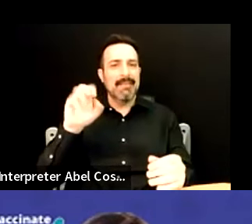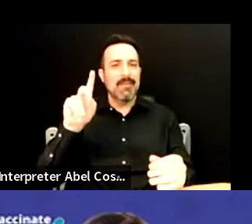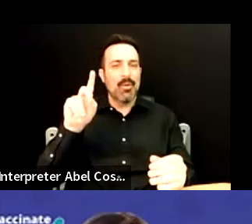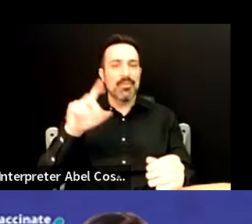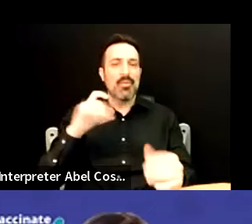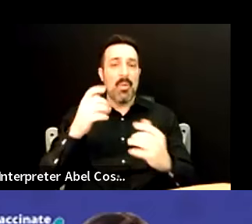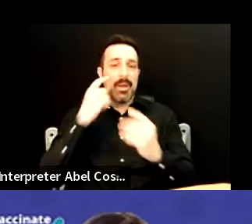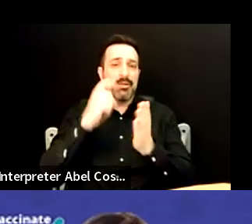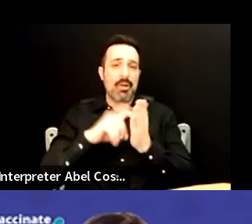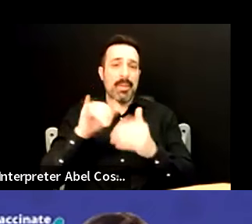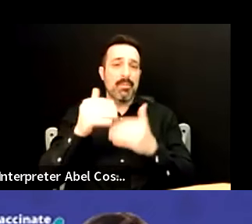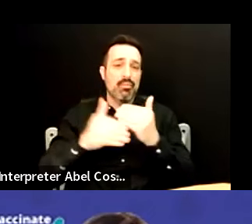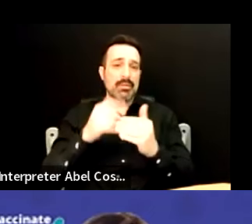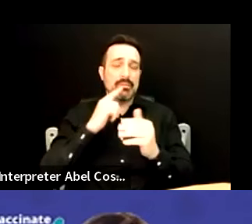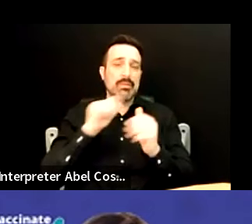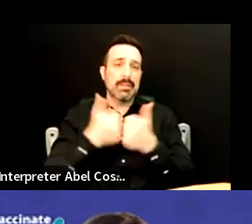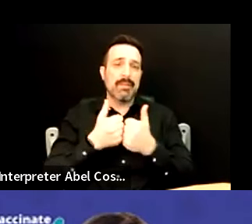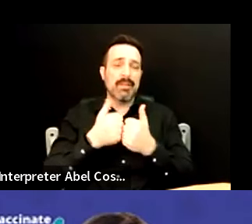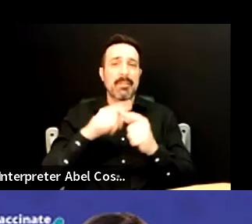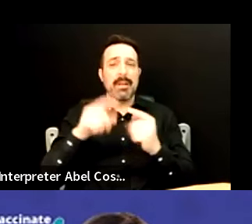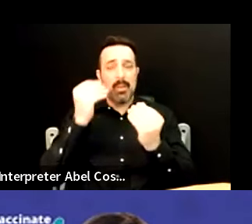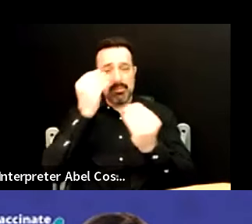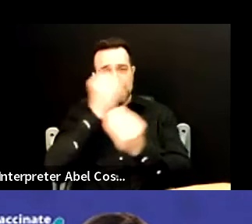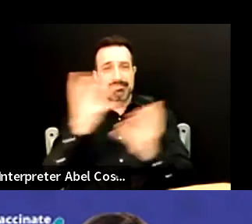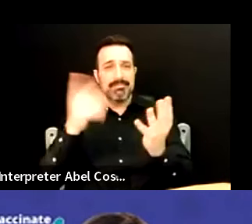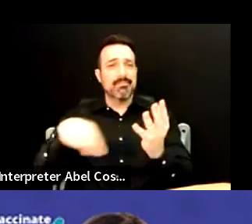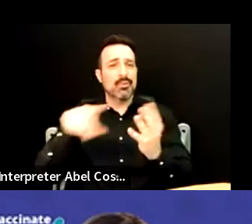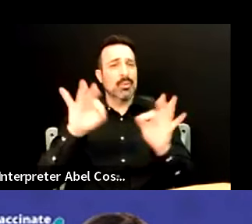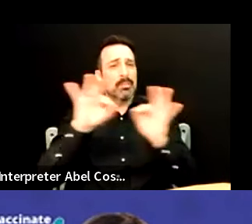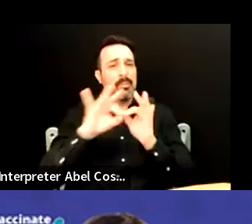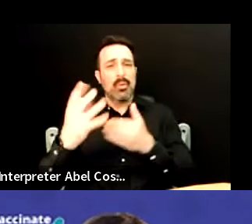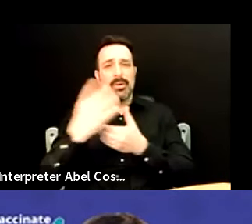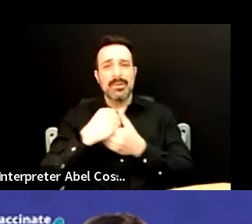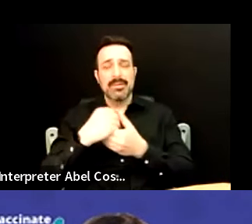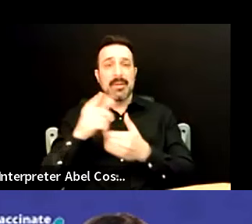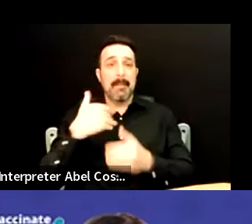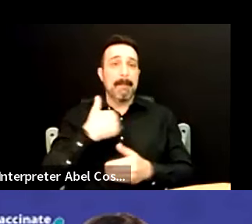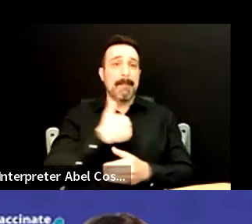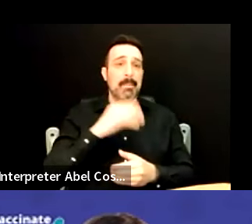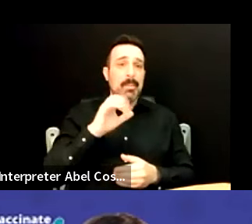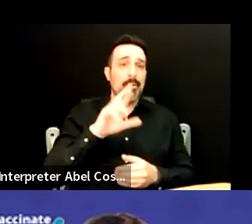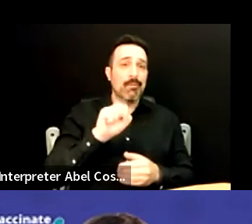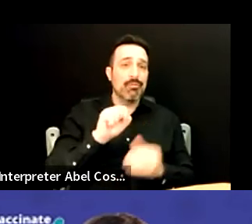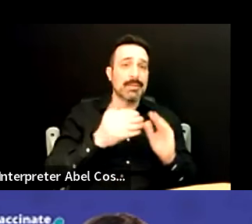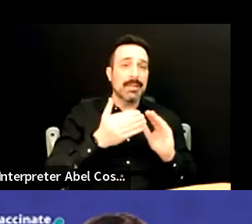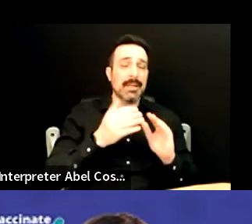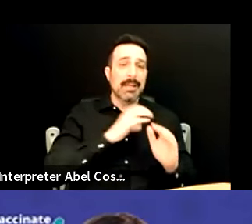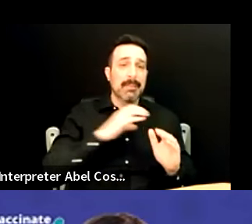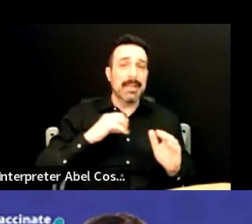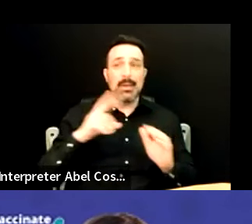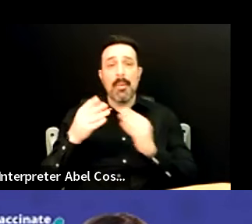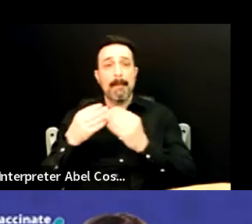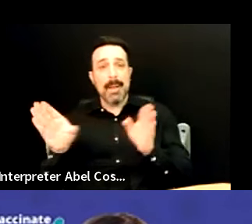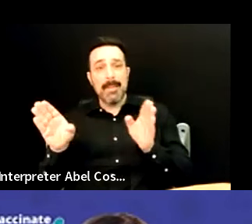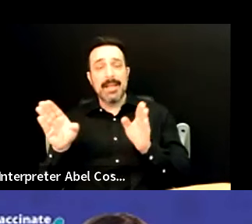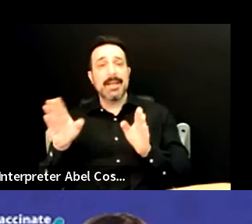is difficult, but I just want you all to know you are such an important part, whether you're a member of the CRIS committee or you hear from the public, that this